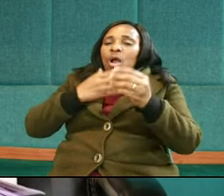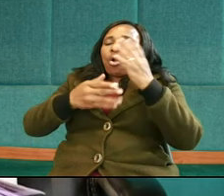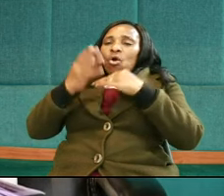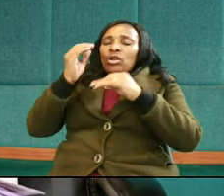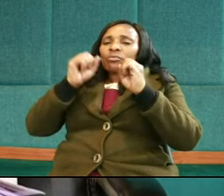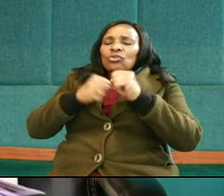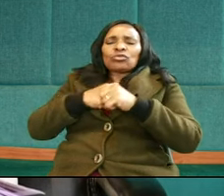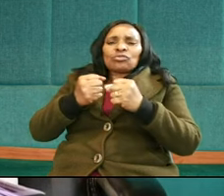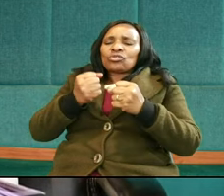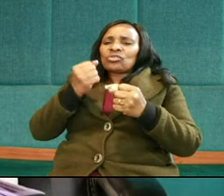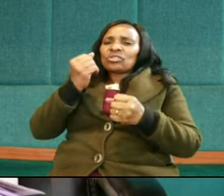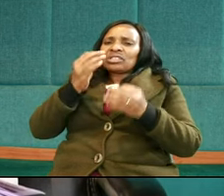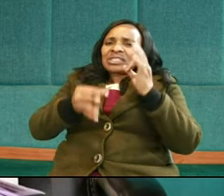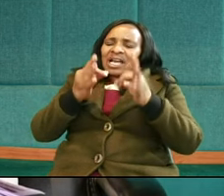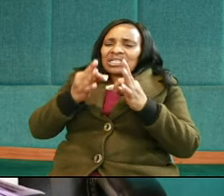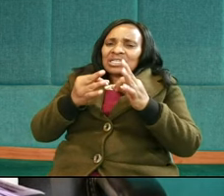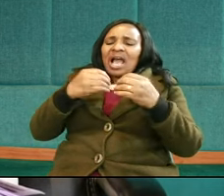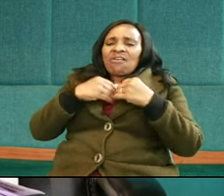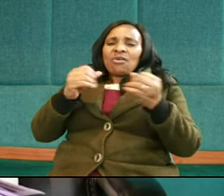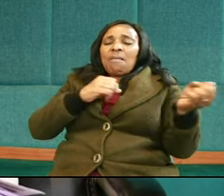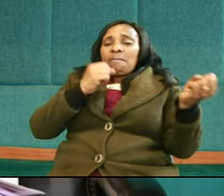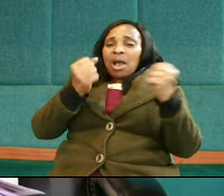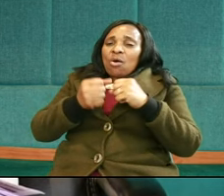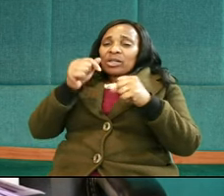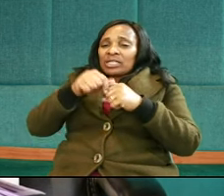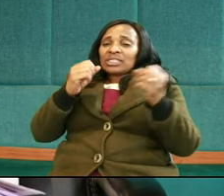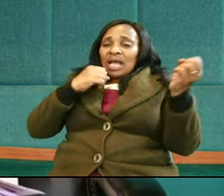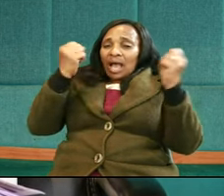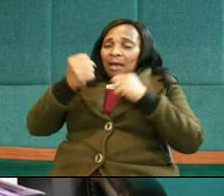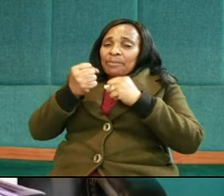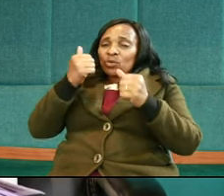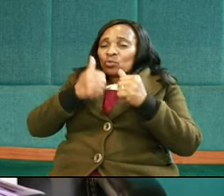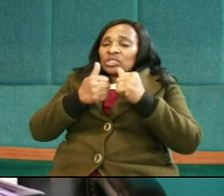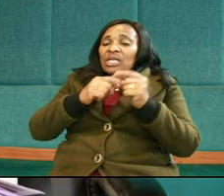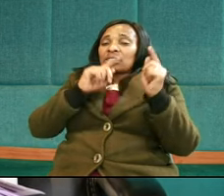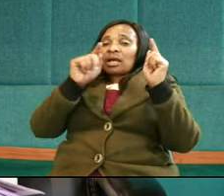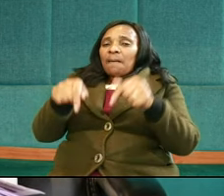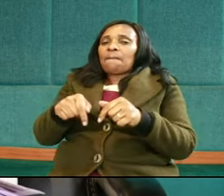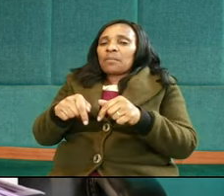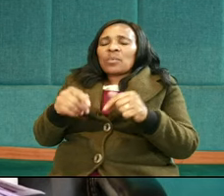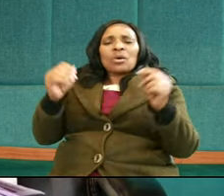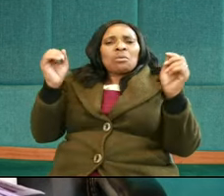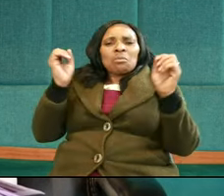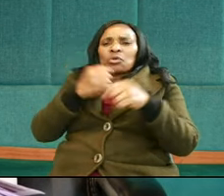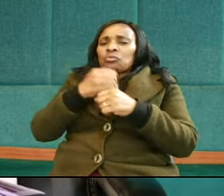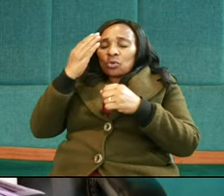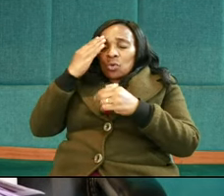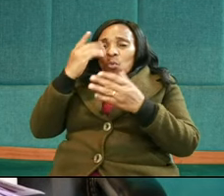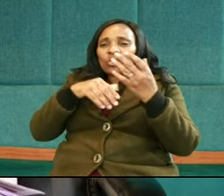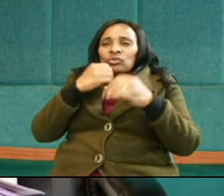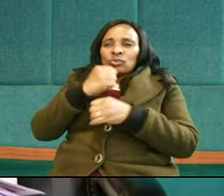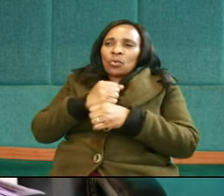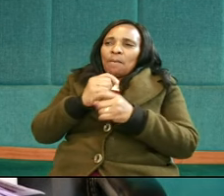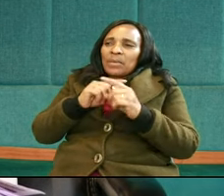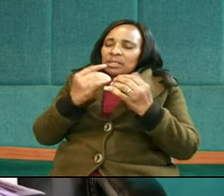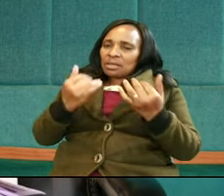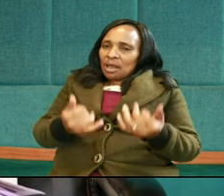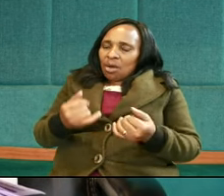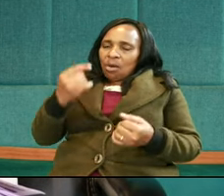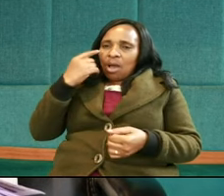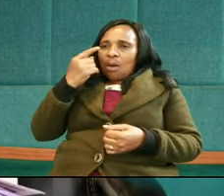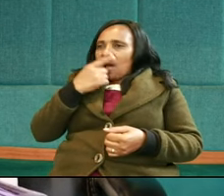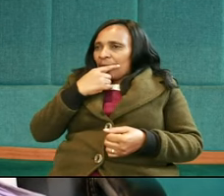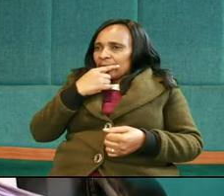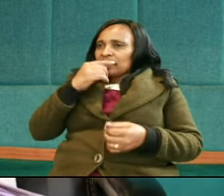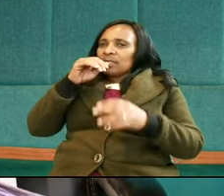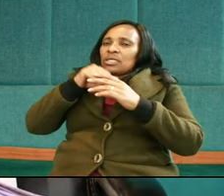For we have no power to face this vast army that is attacking us. We do not know what to do, but our eyes